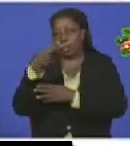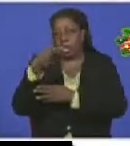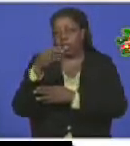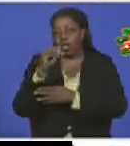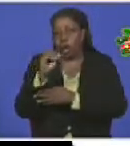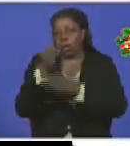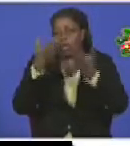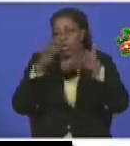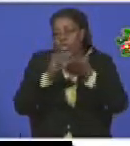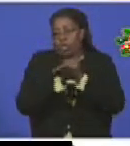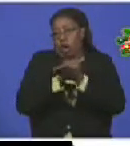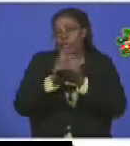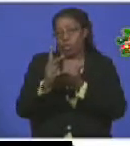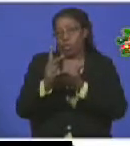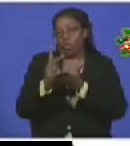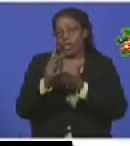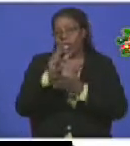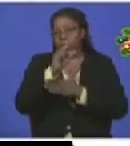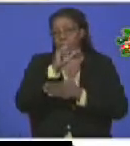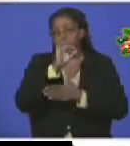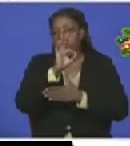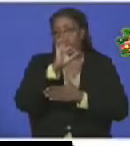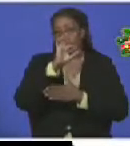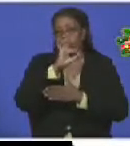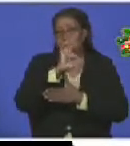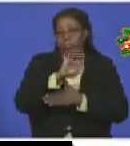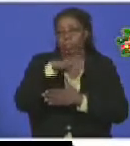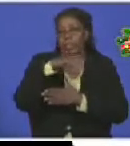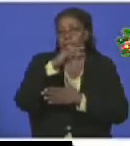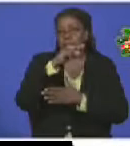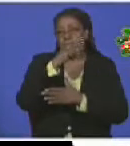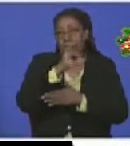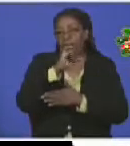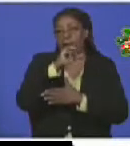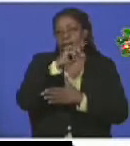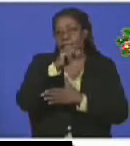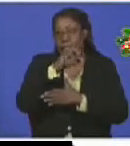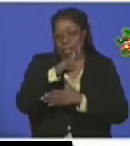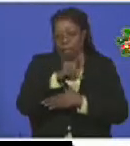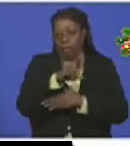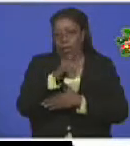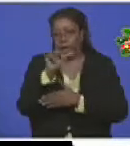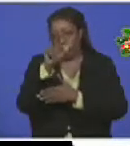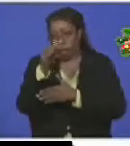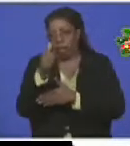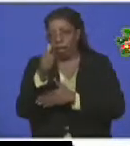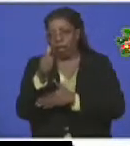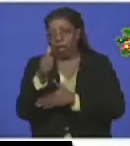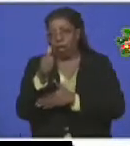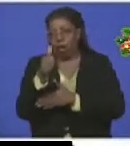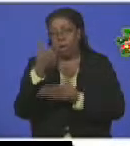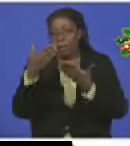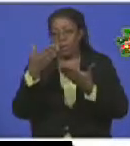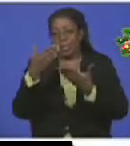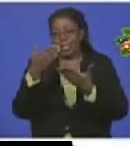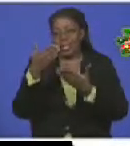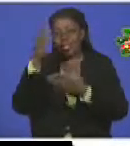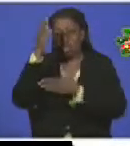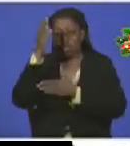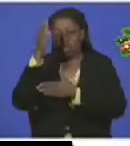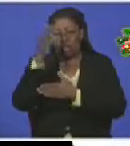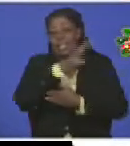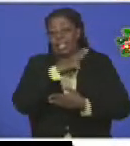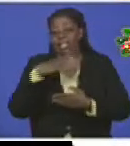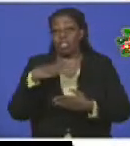to approve whether it's Pfizer, Moderna, AstraZeneca, whether it's, I think the Chinese have about 2